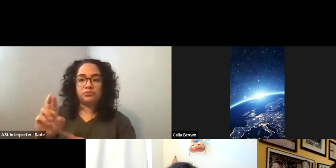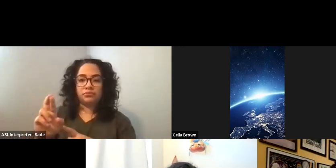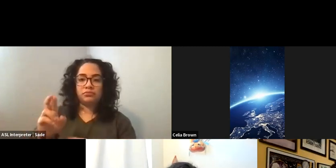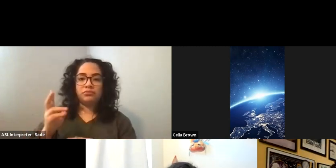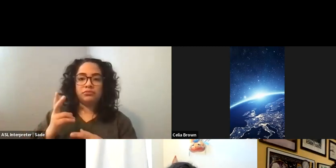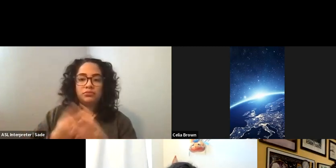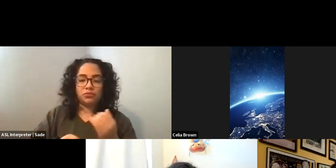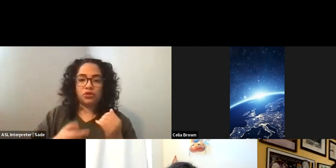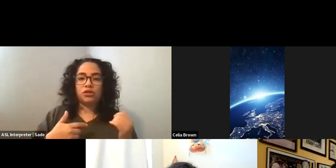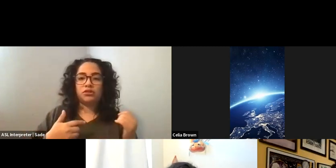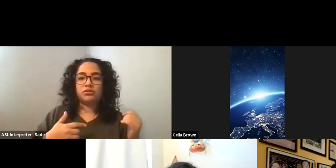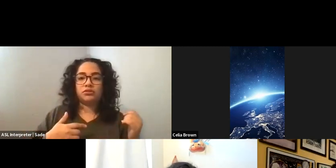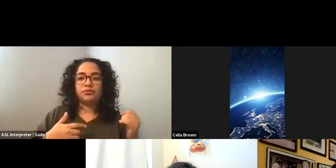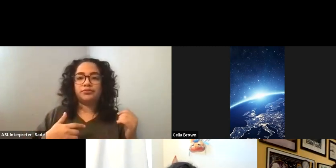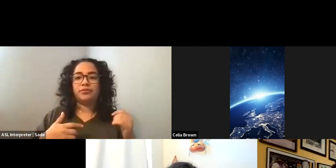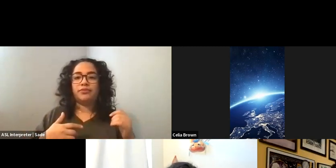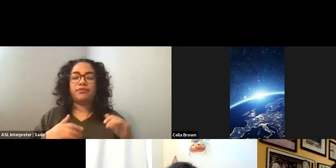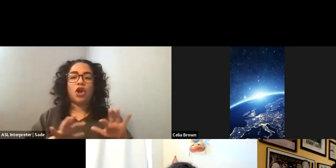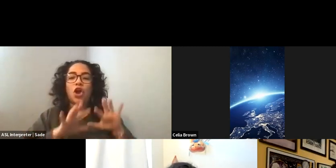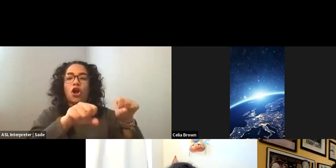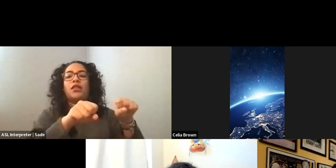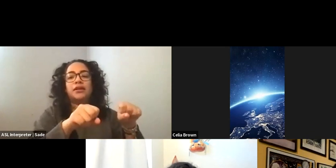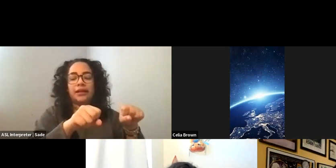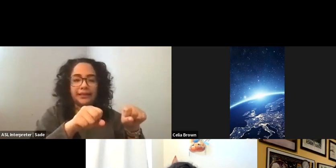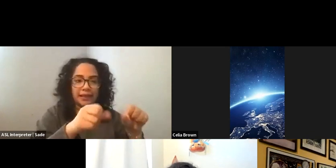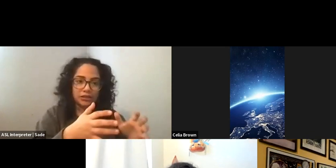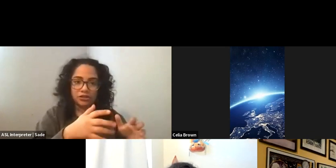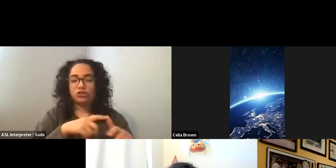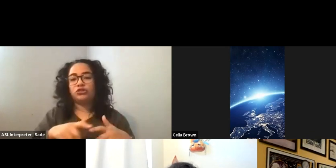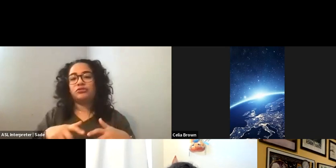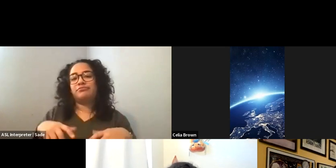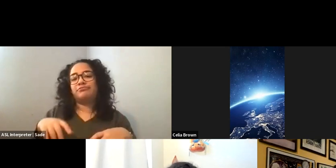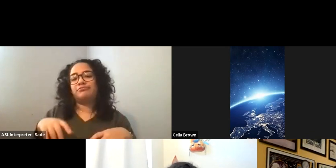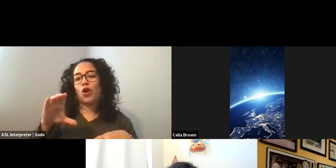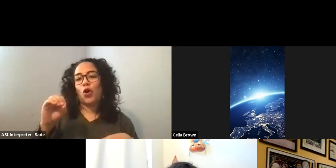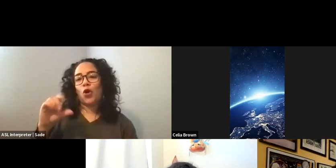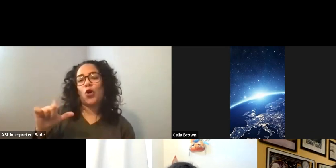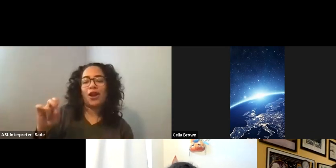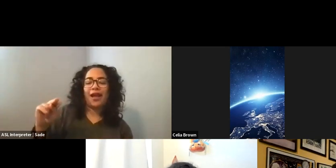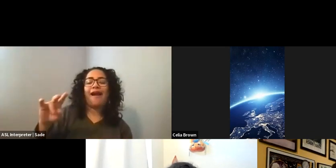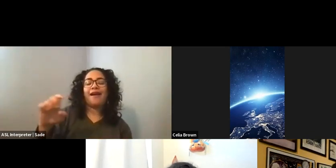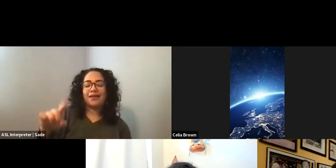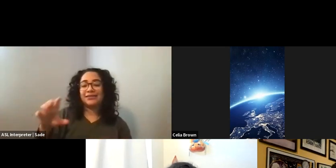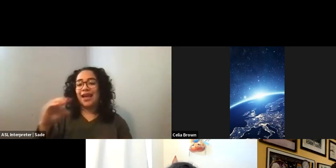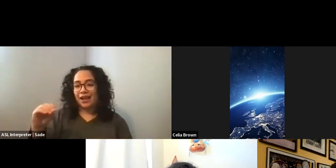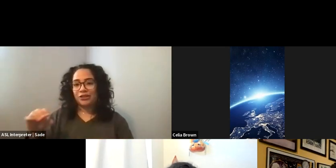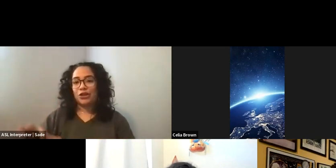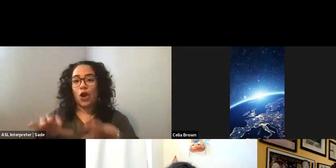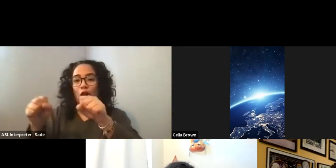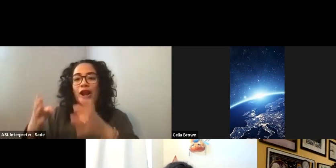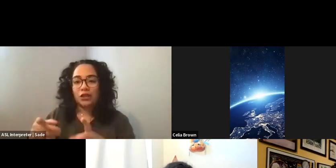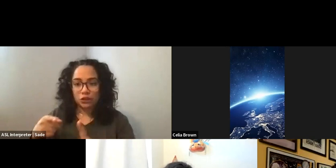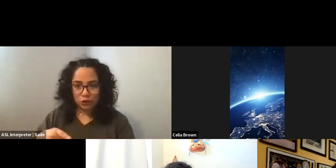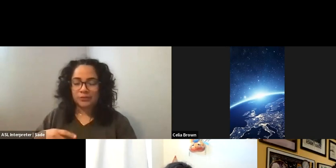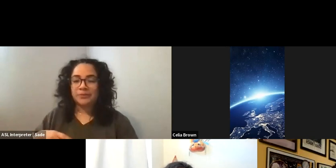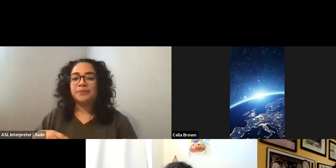colonized and colonizer, from Polish, Ashkenazi, Jewish descent, folks who were